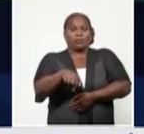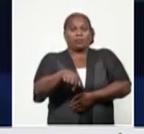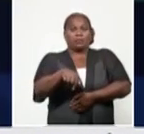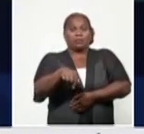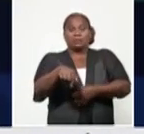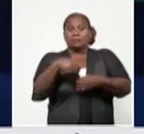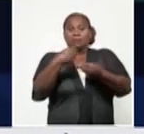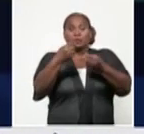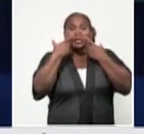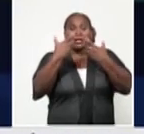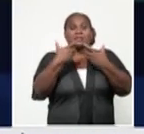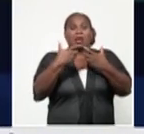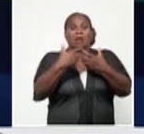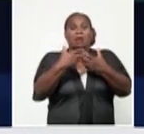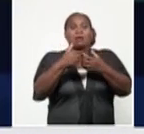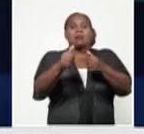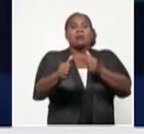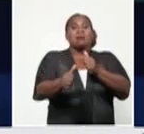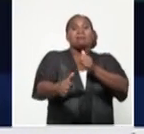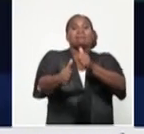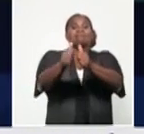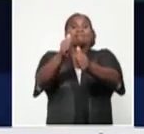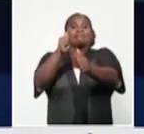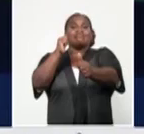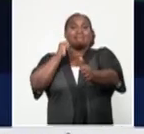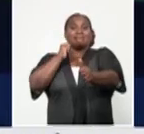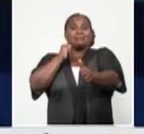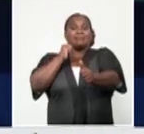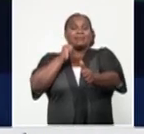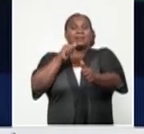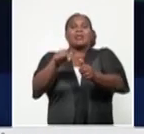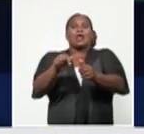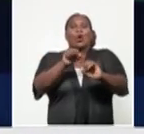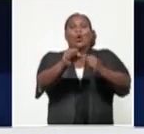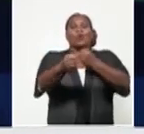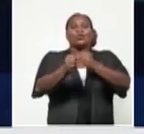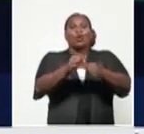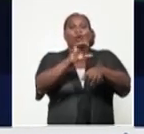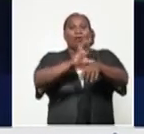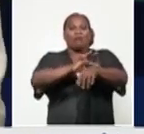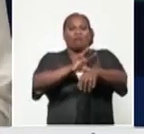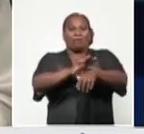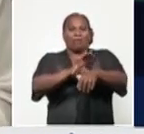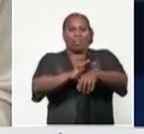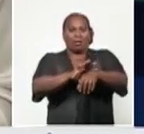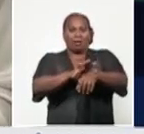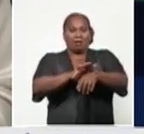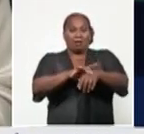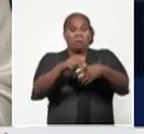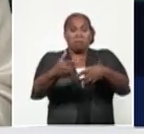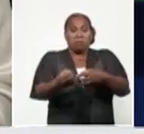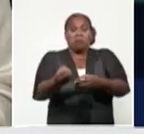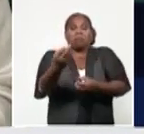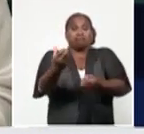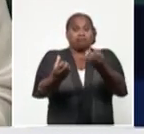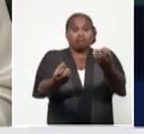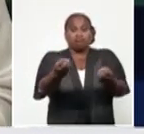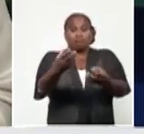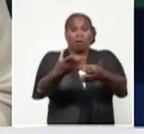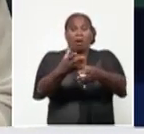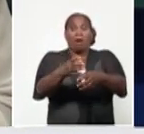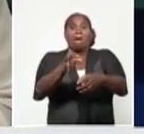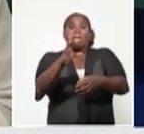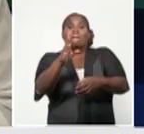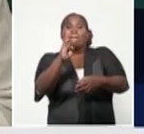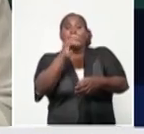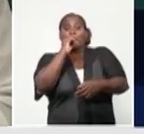Today, we want to call attention to the regression we have seen in our control of the virus following recent